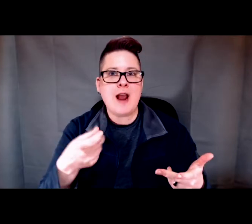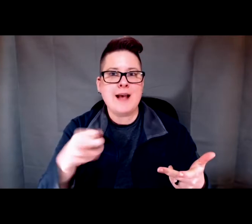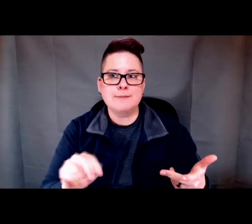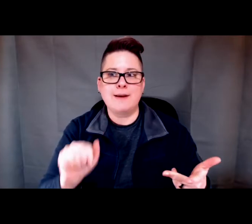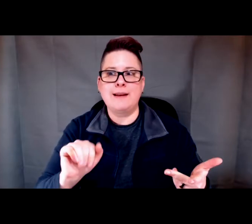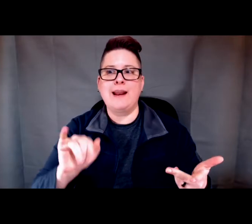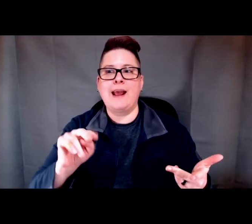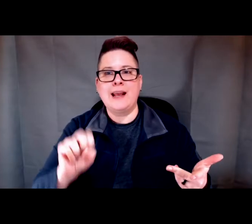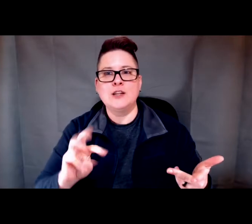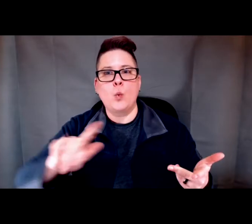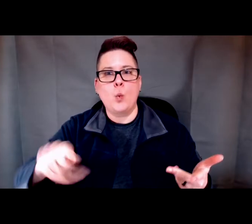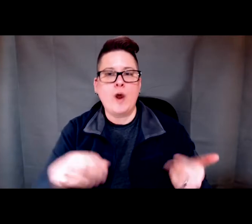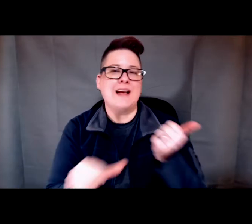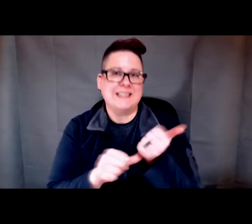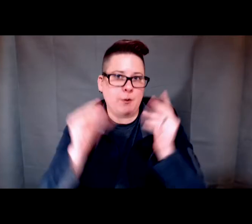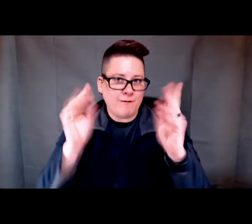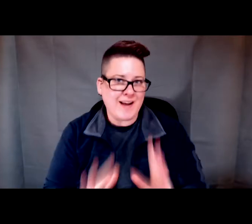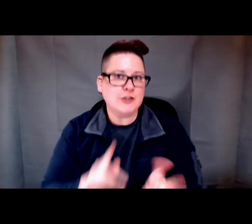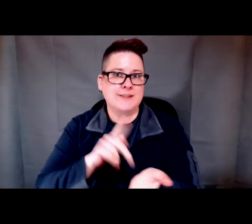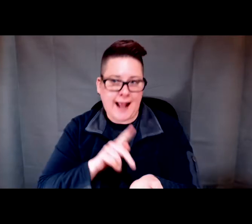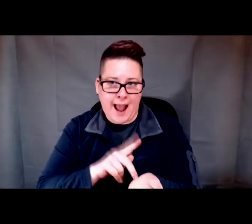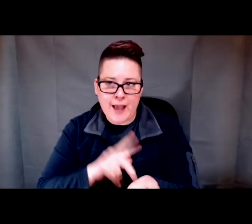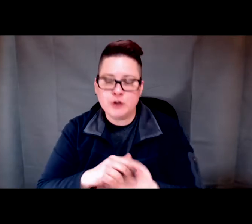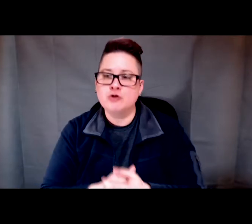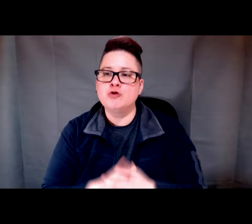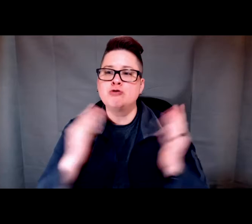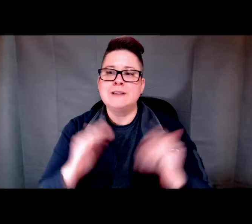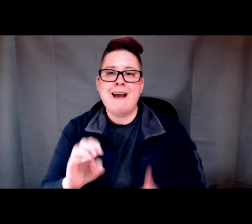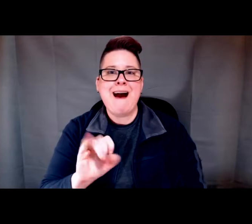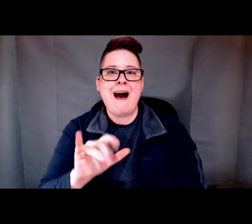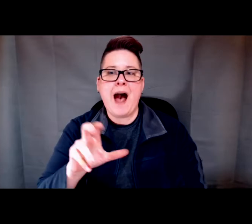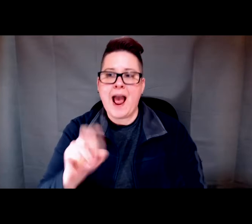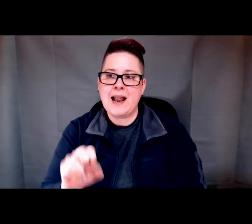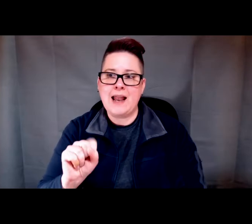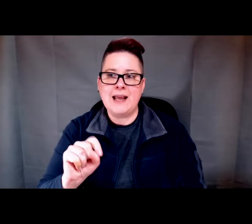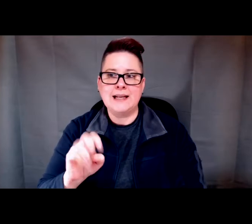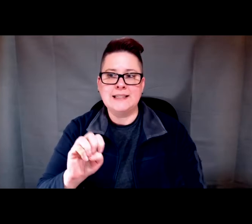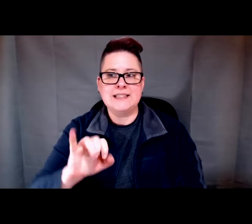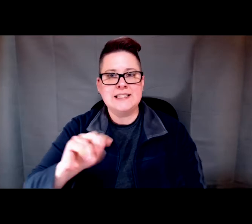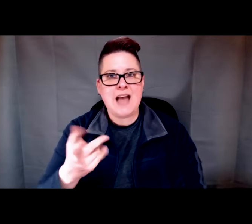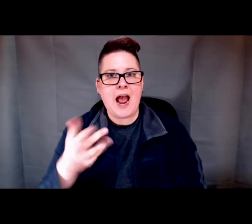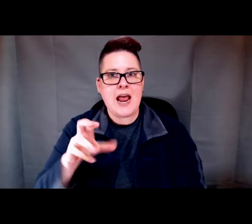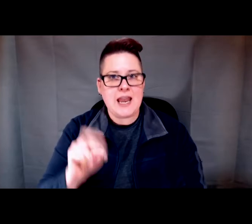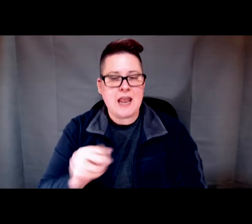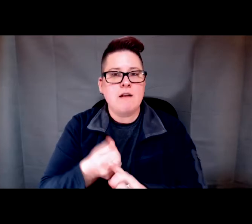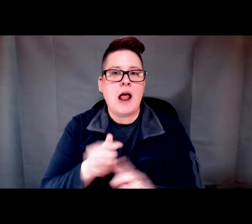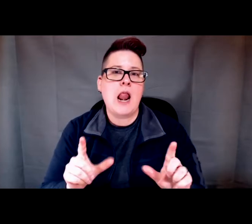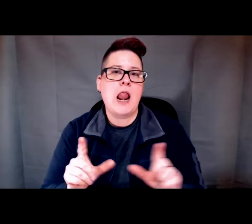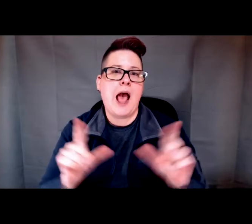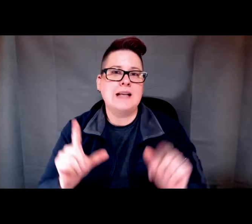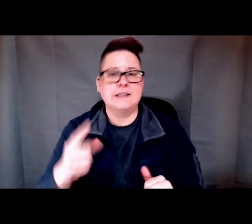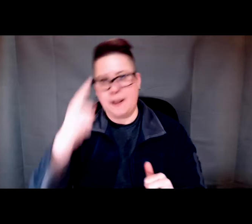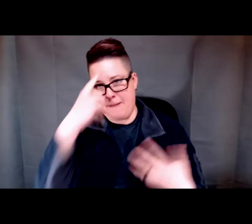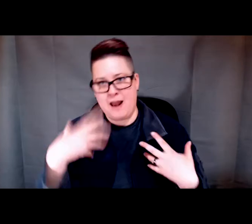is Assistant Professor in Psychiatry. Eileen Steichen, who is a licensed mental health